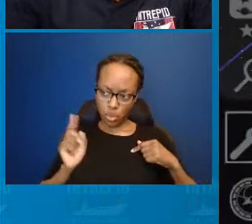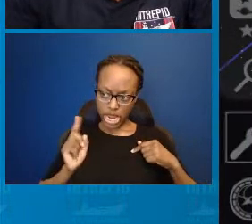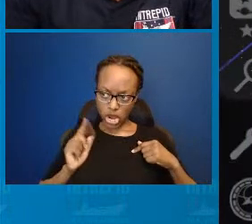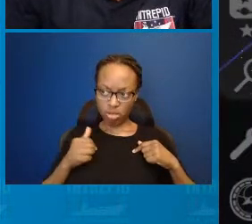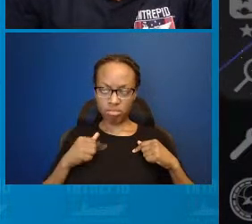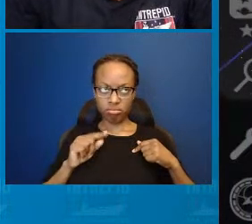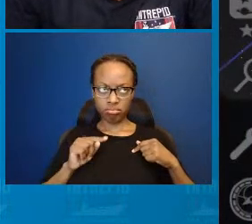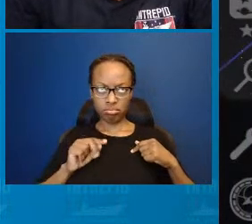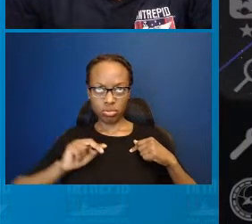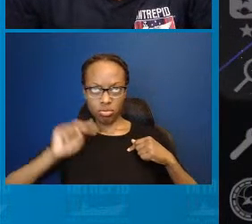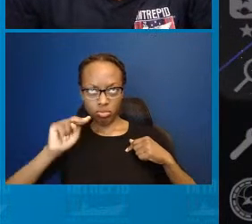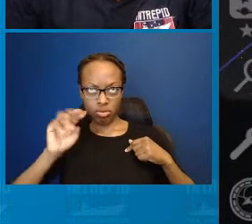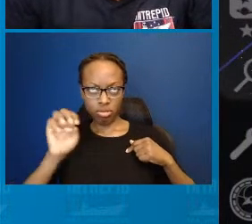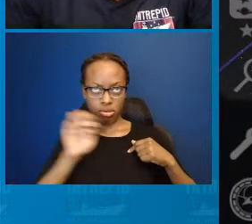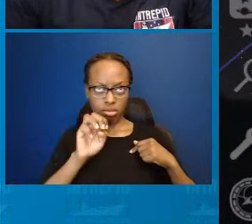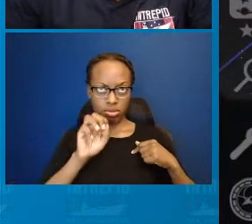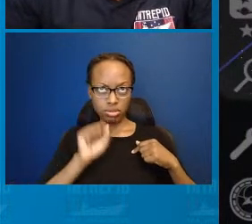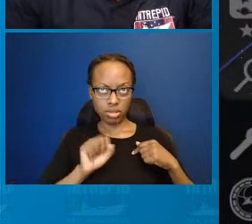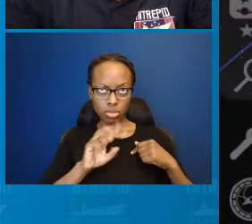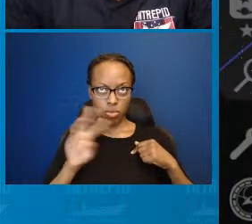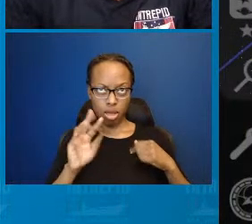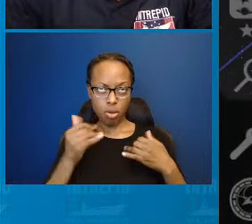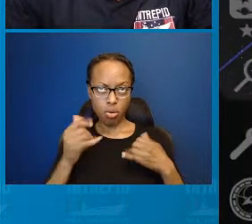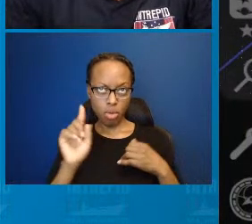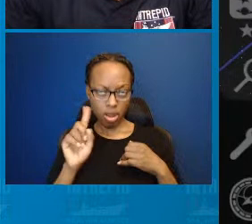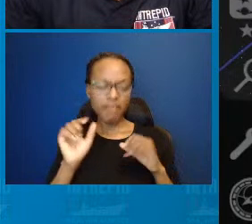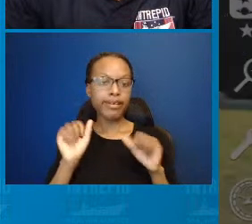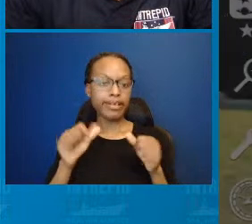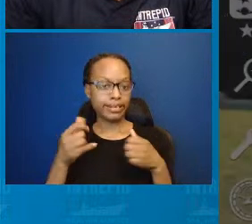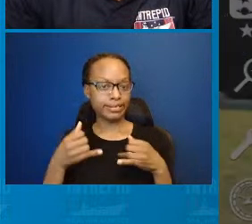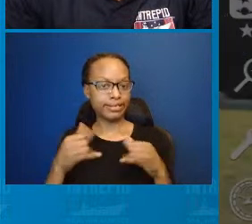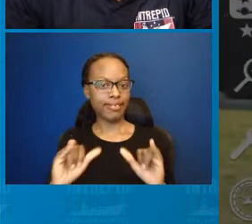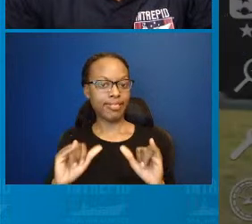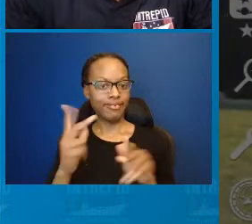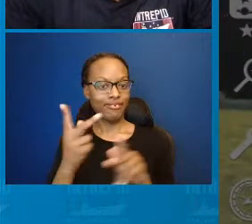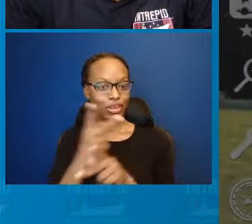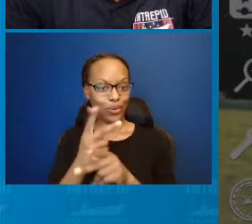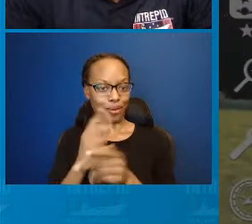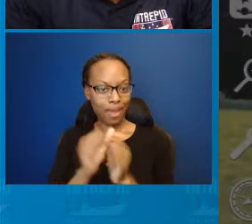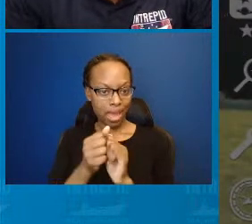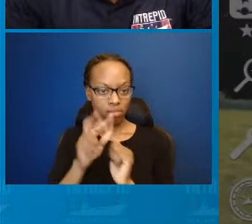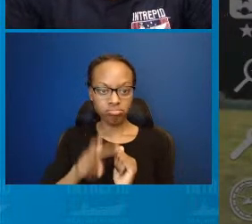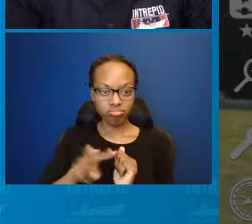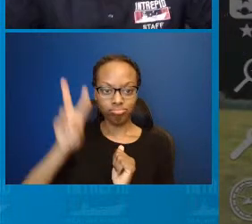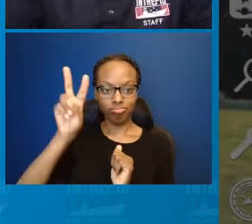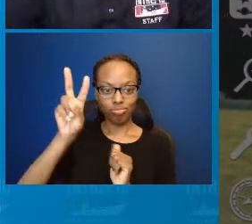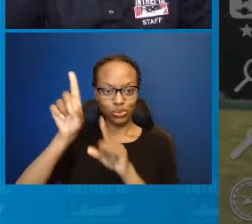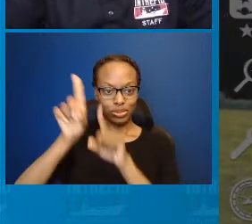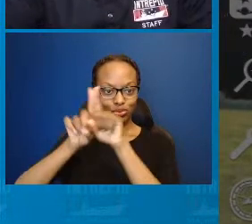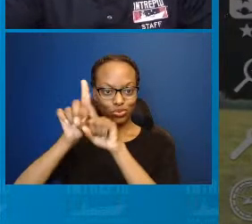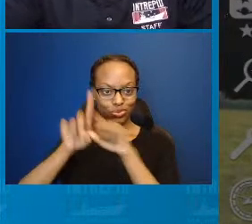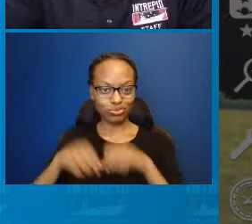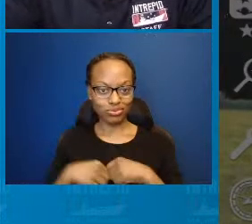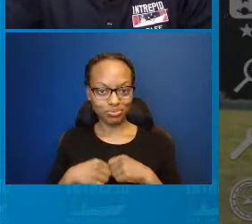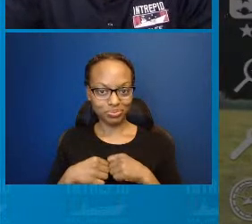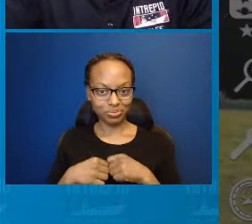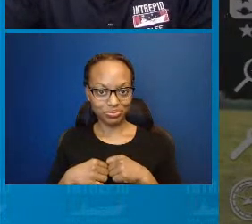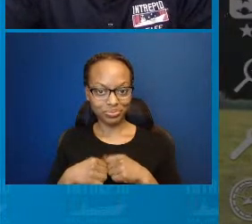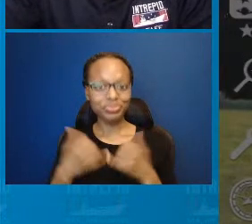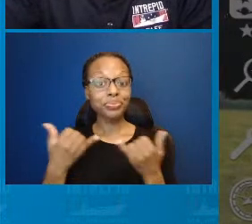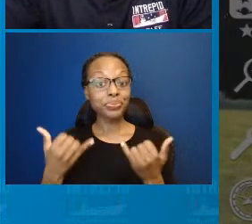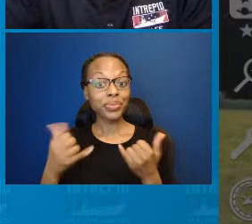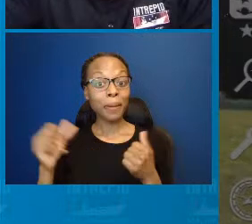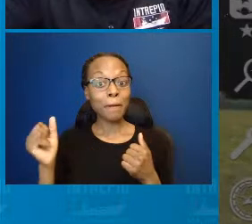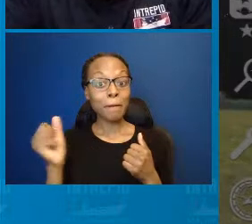jumping back to New York here, boop. And actually, we can type in